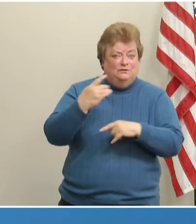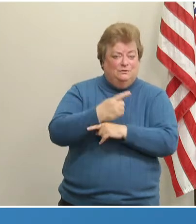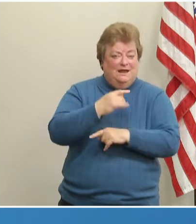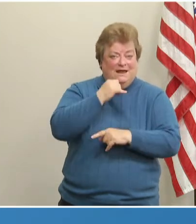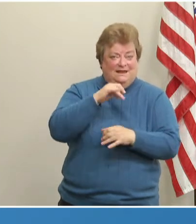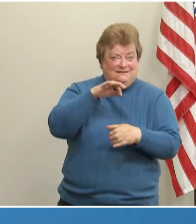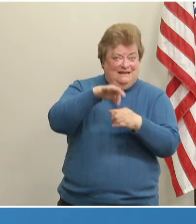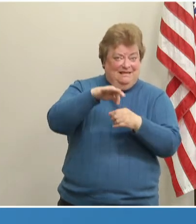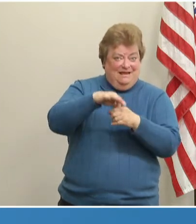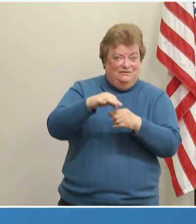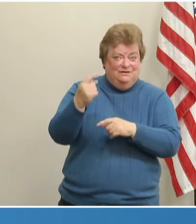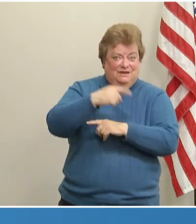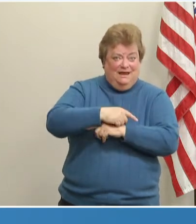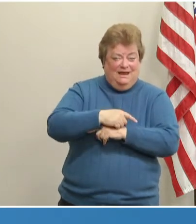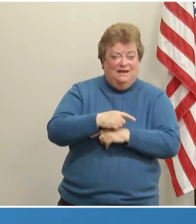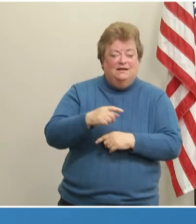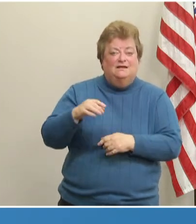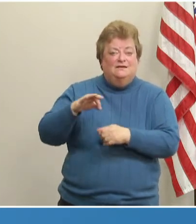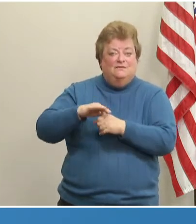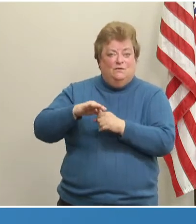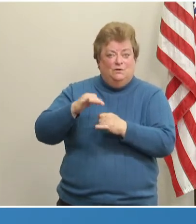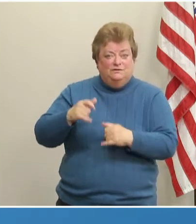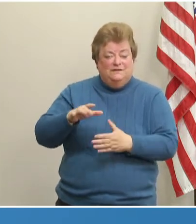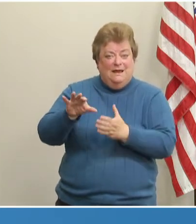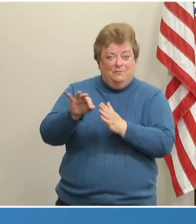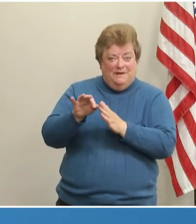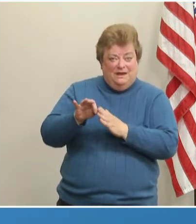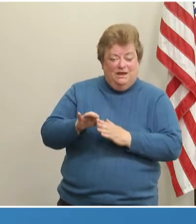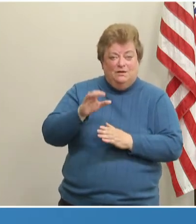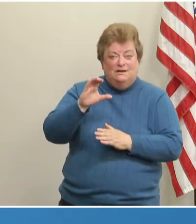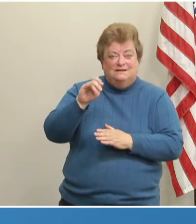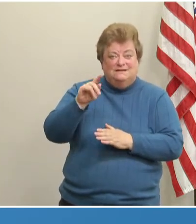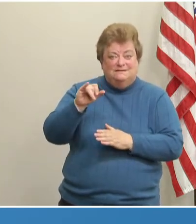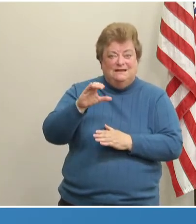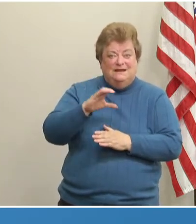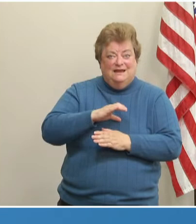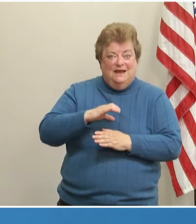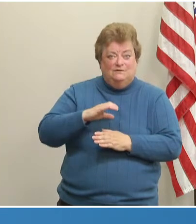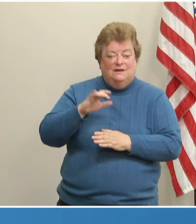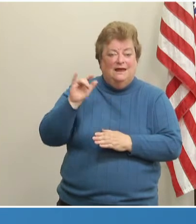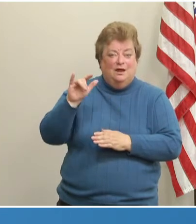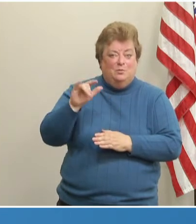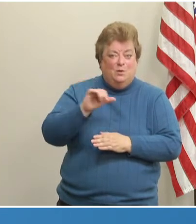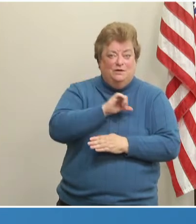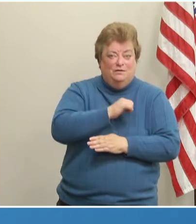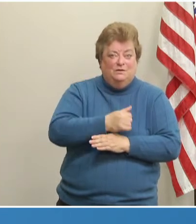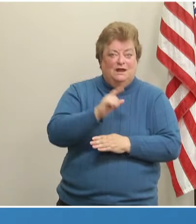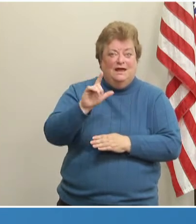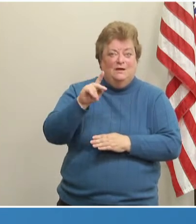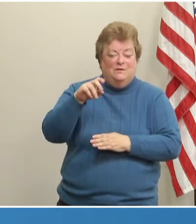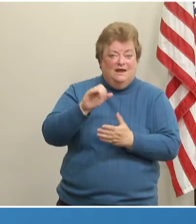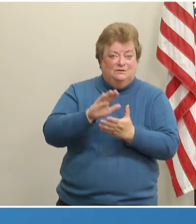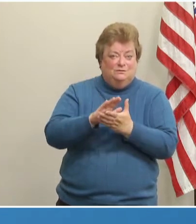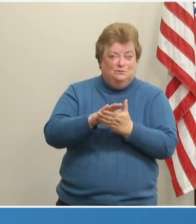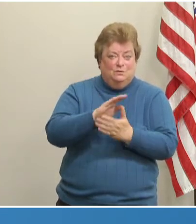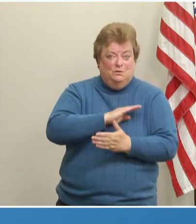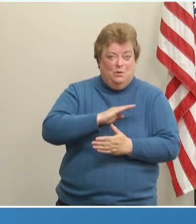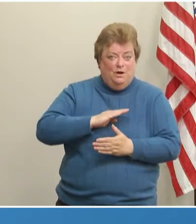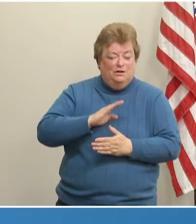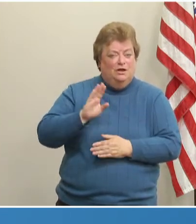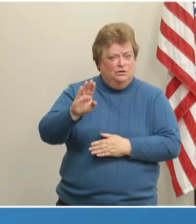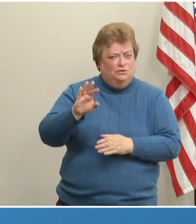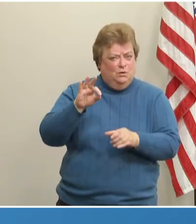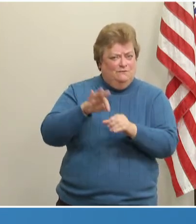Day in Lincoln. Lincoln voters are choosing members of the City Council, the Airport Authority, and the LPS School Board. And your vote is important.